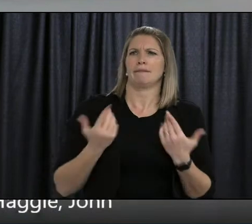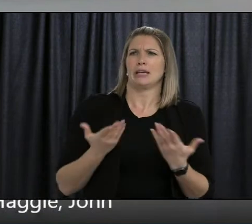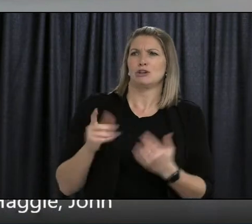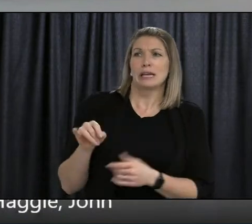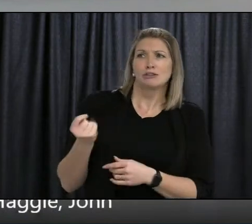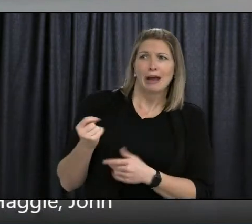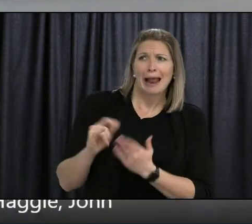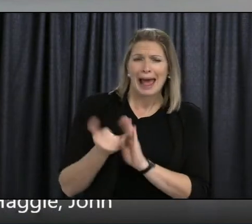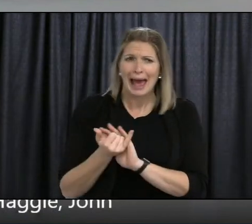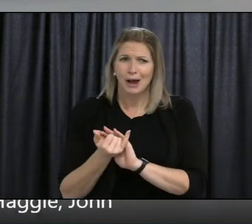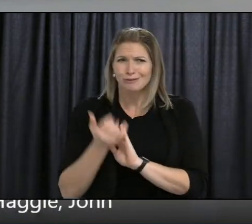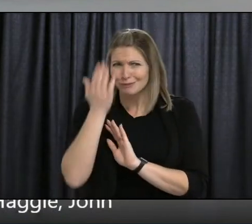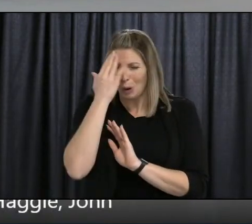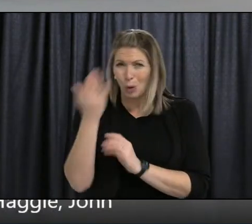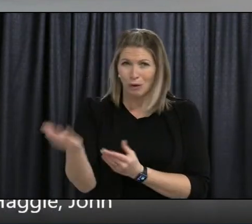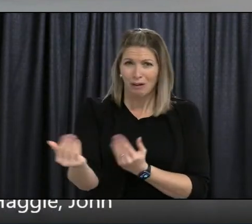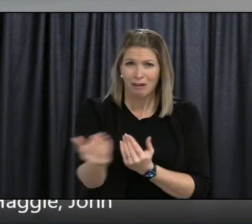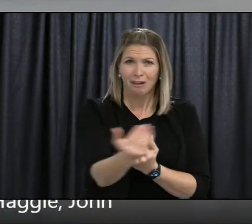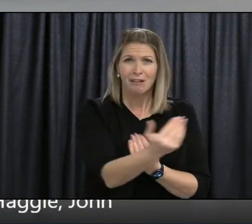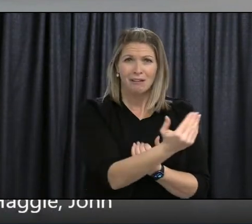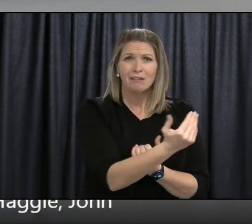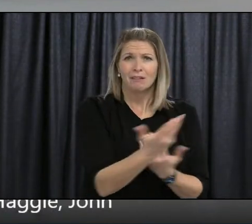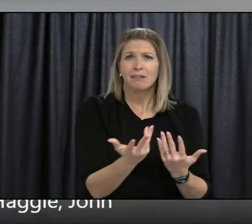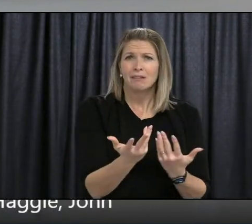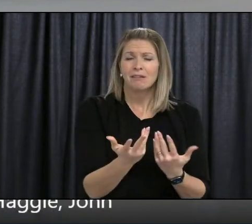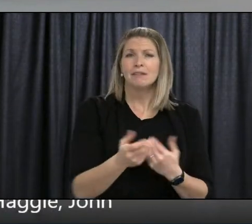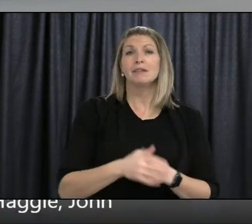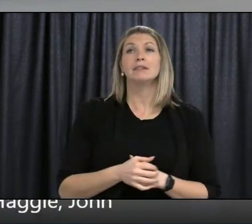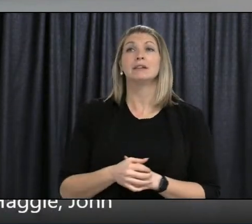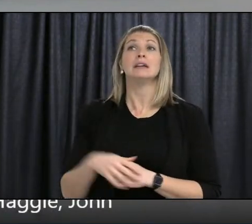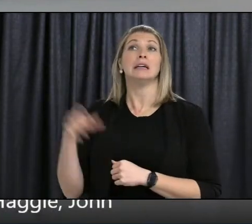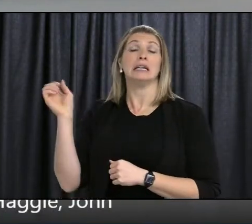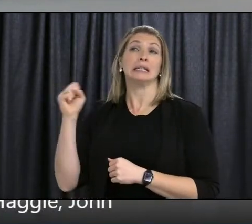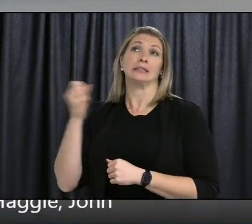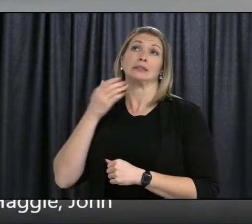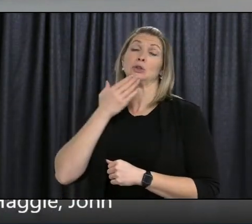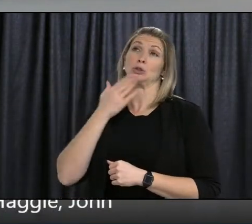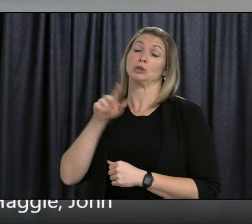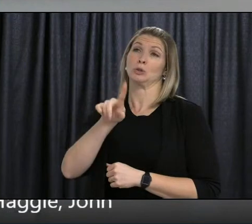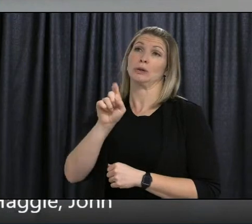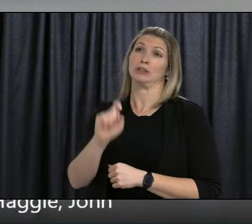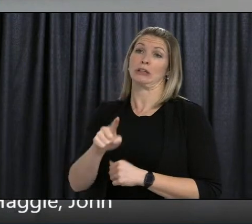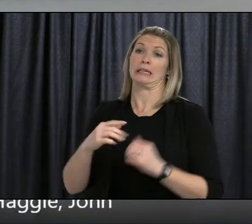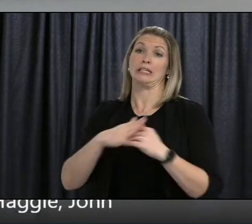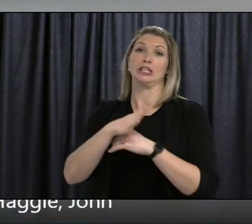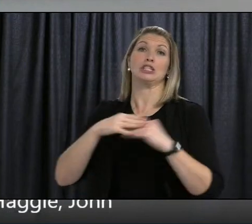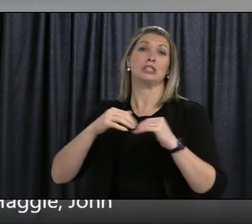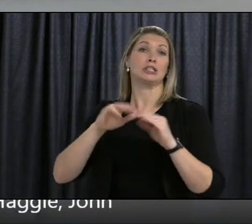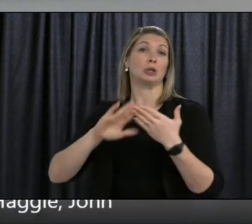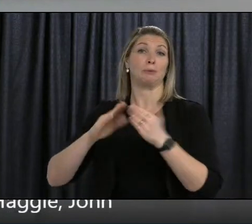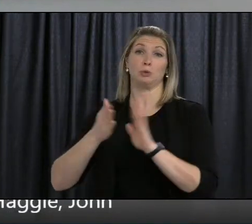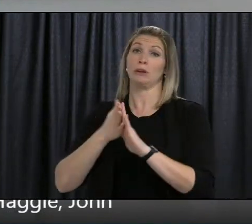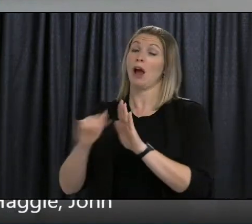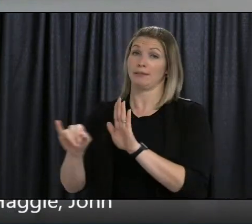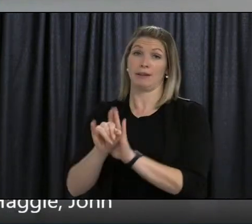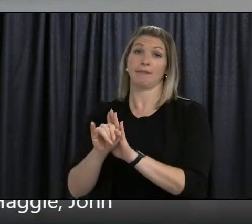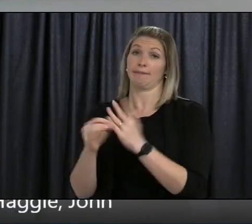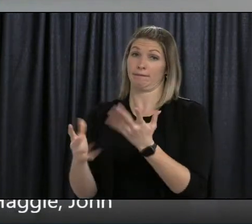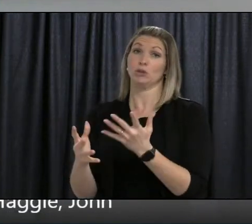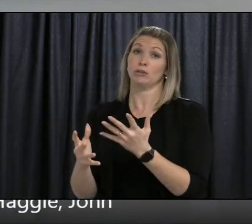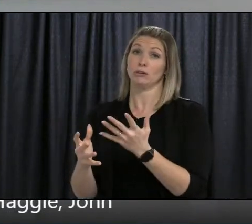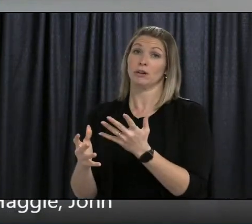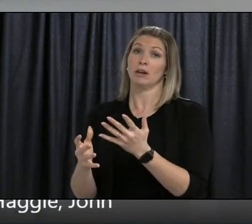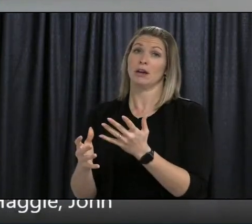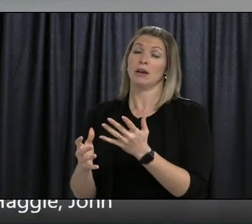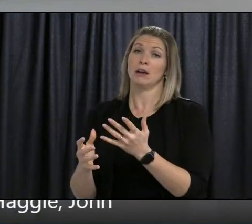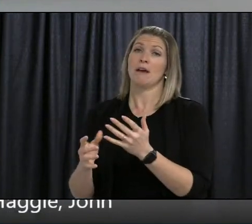That's a very good question. Certainly Indigenous communities have been identified. I think the challenge is around the